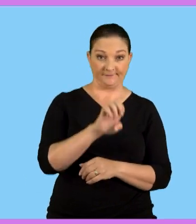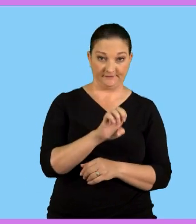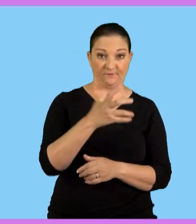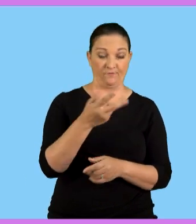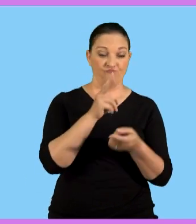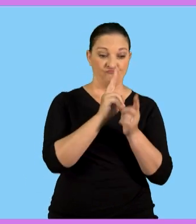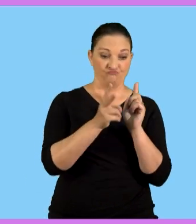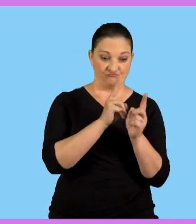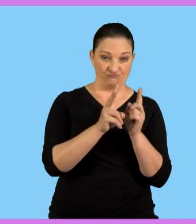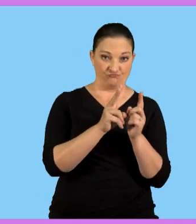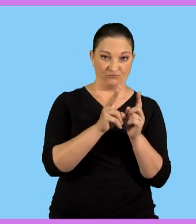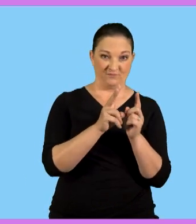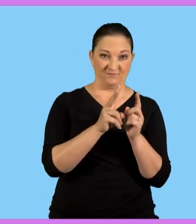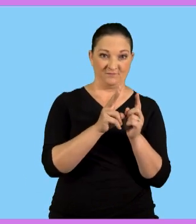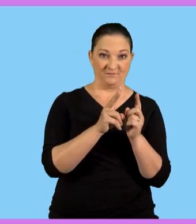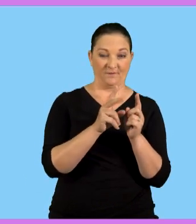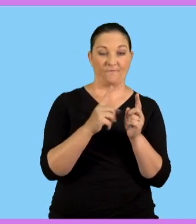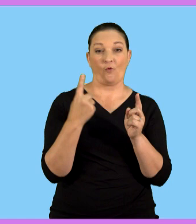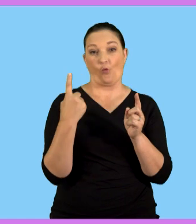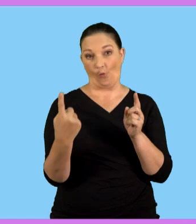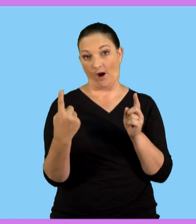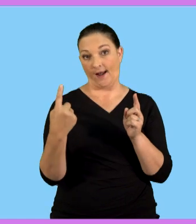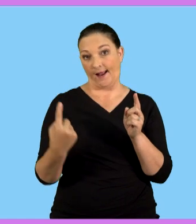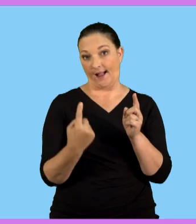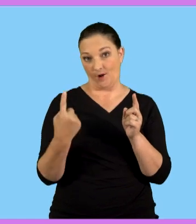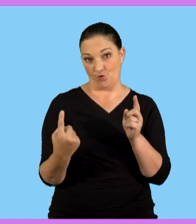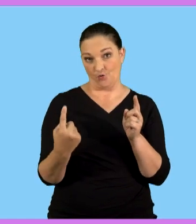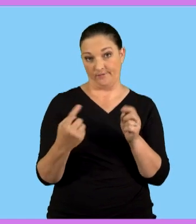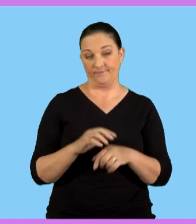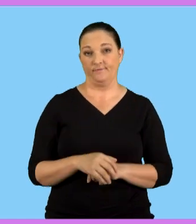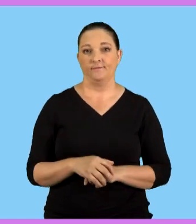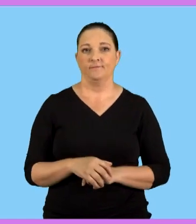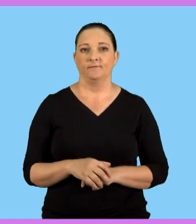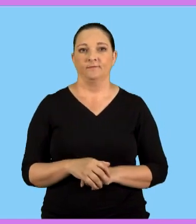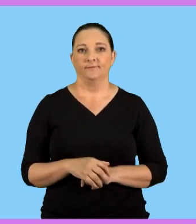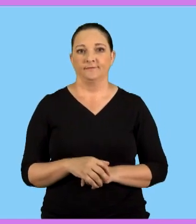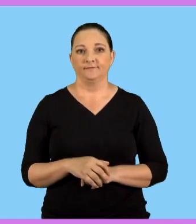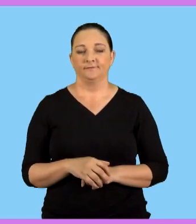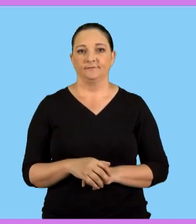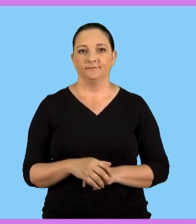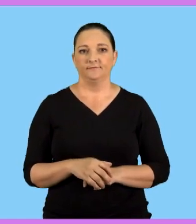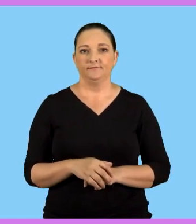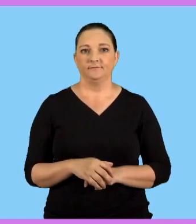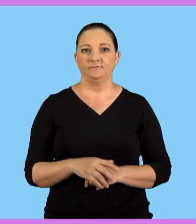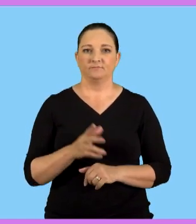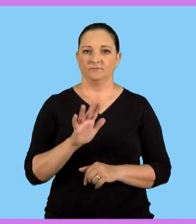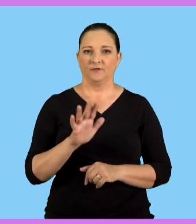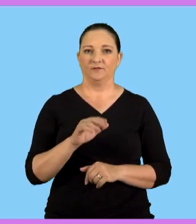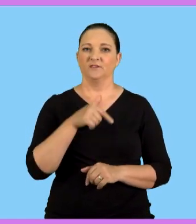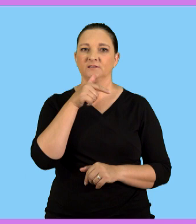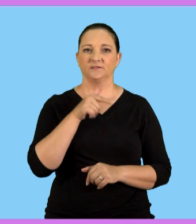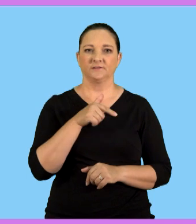Rand per 1 hour. So instead of using this